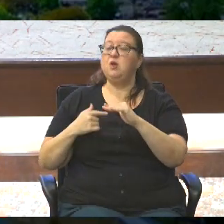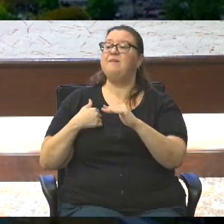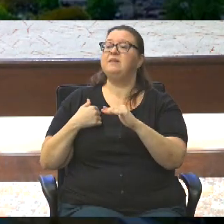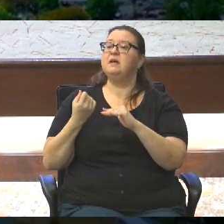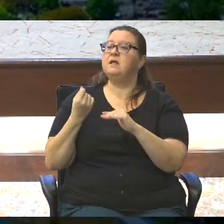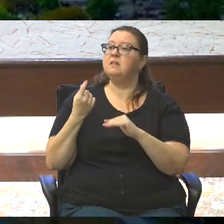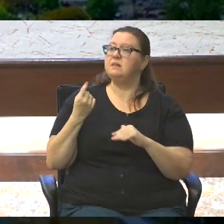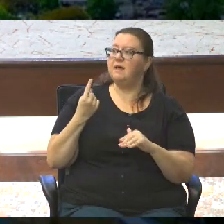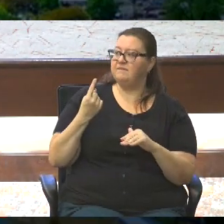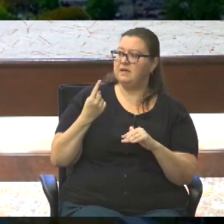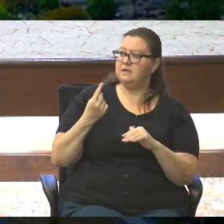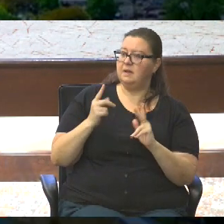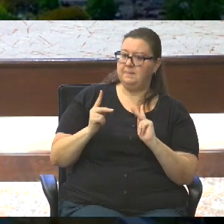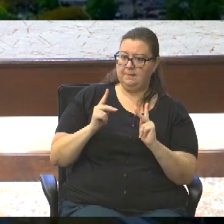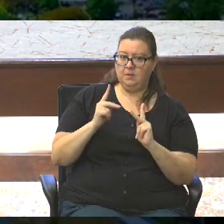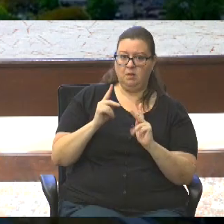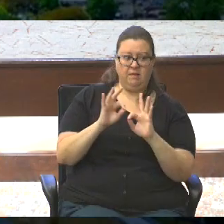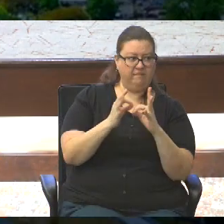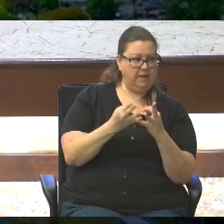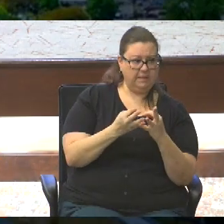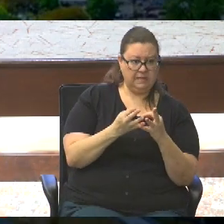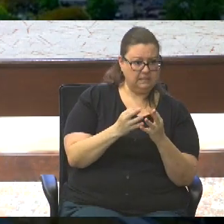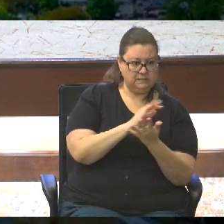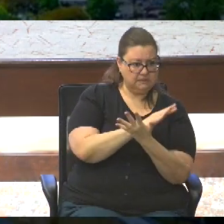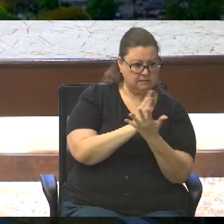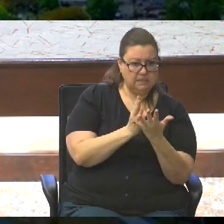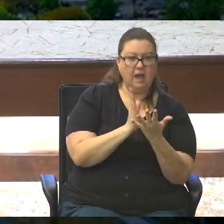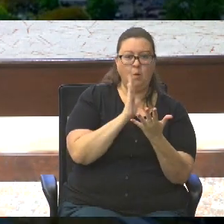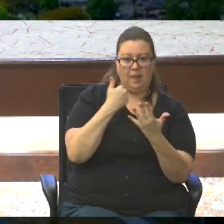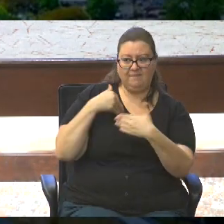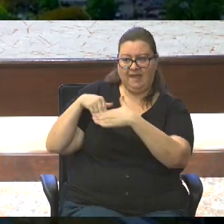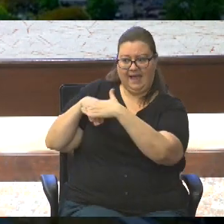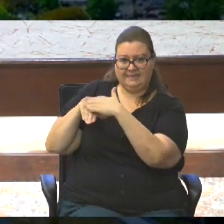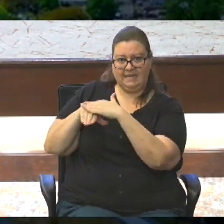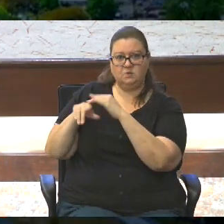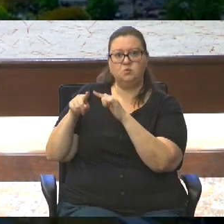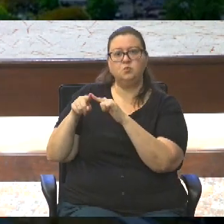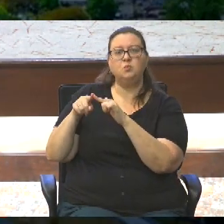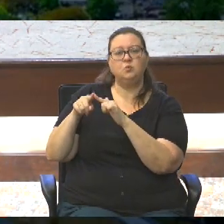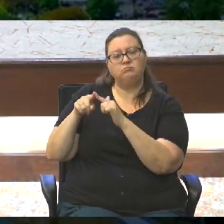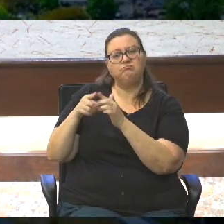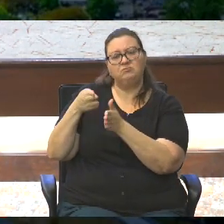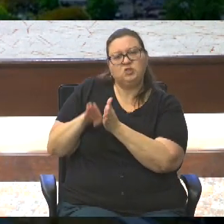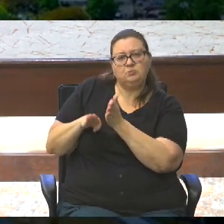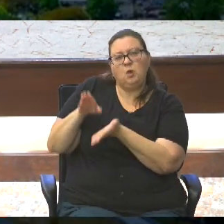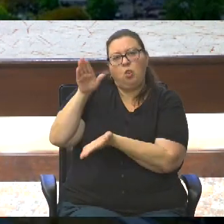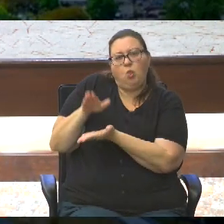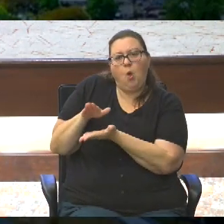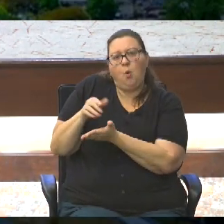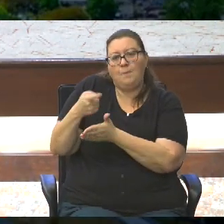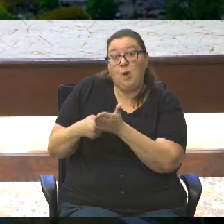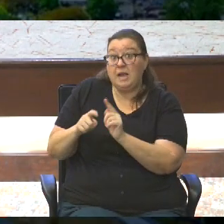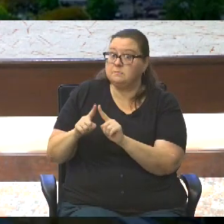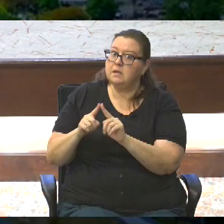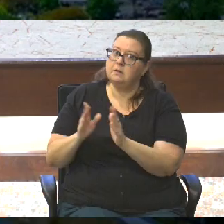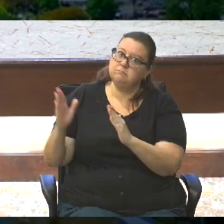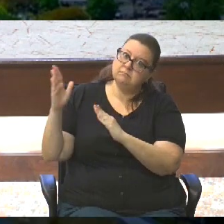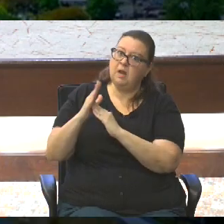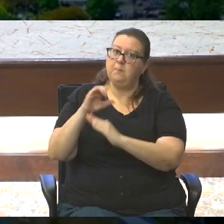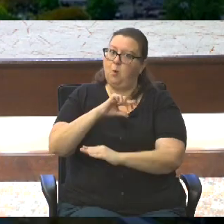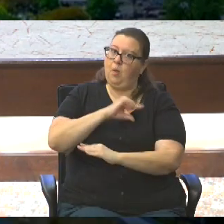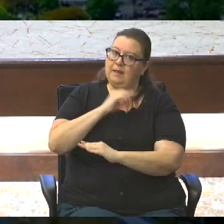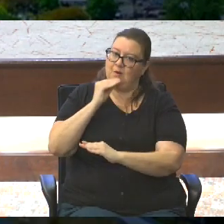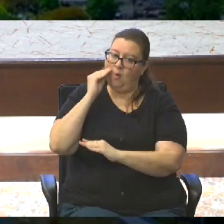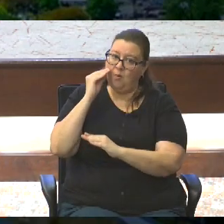11 individuals or families that have access to low-priced but high-quality homes